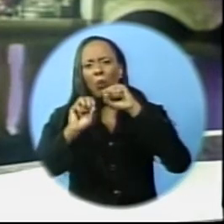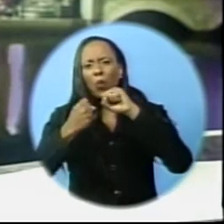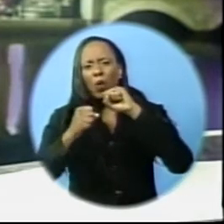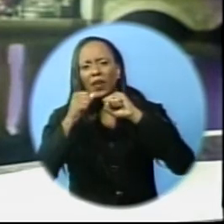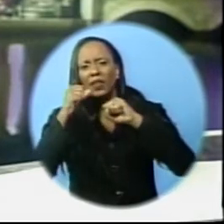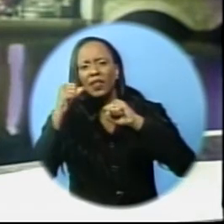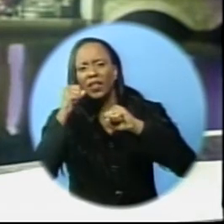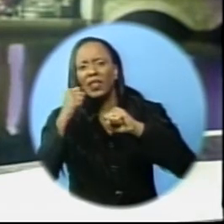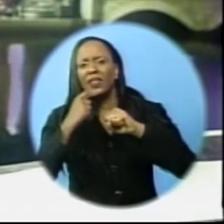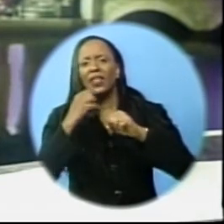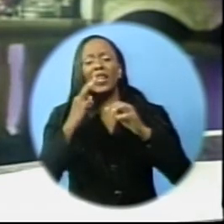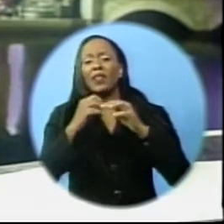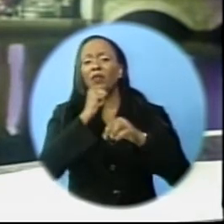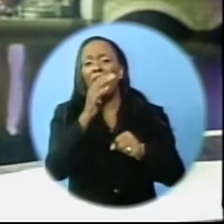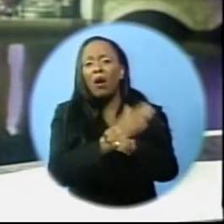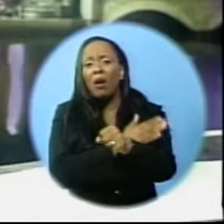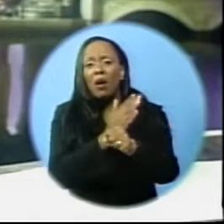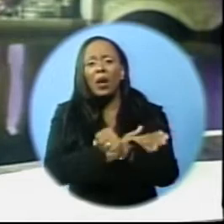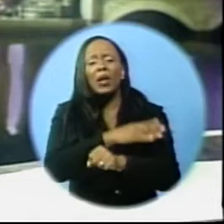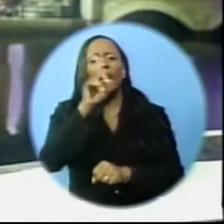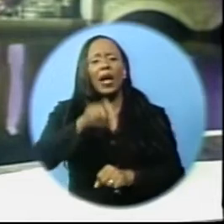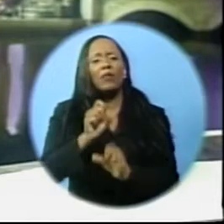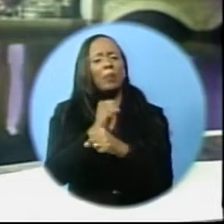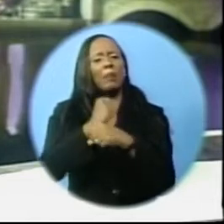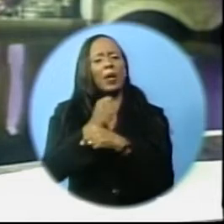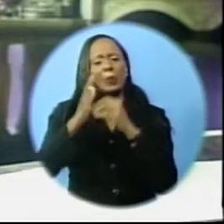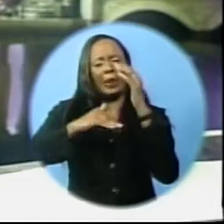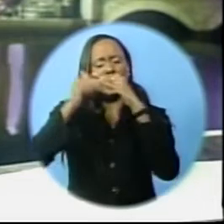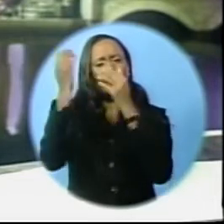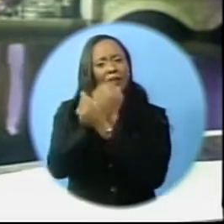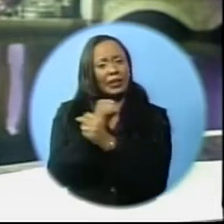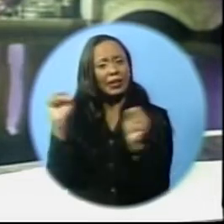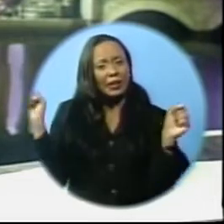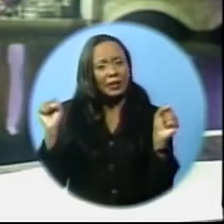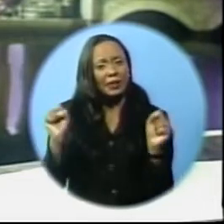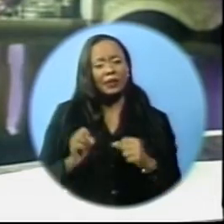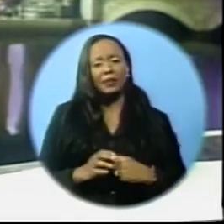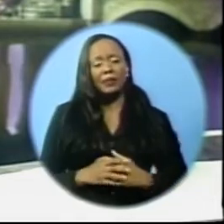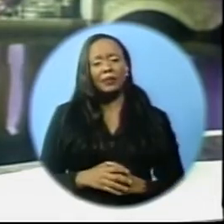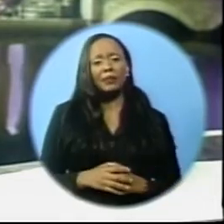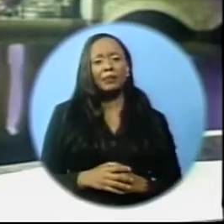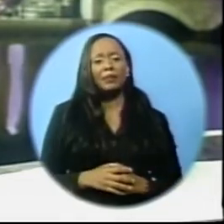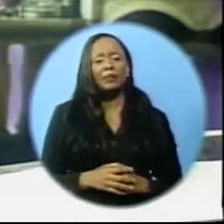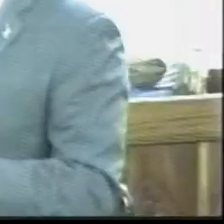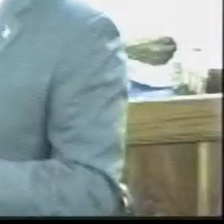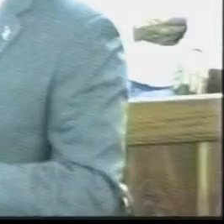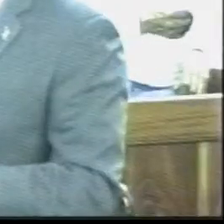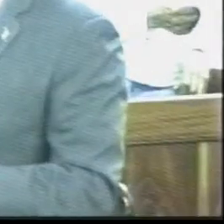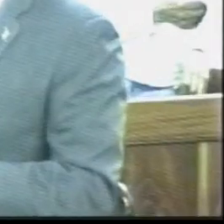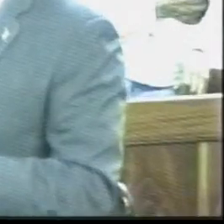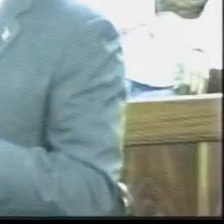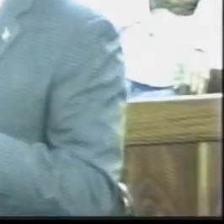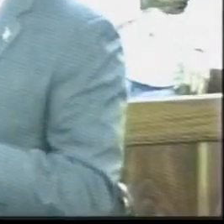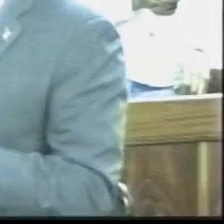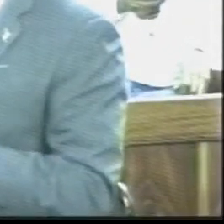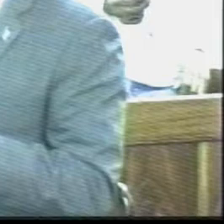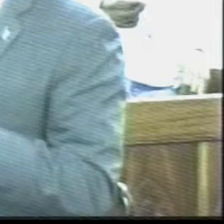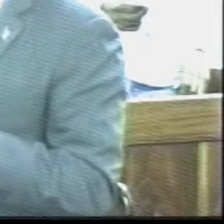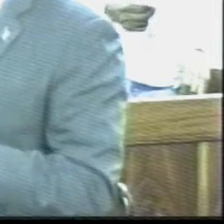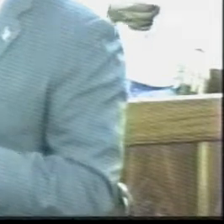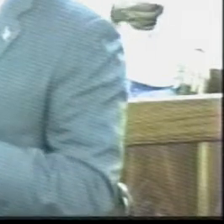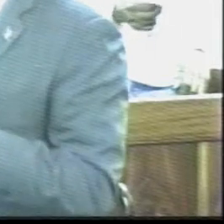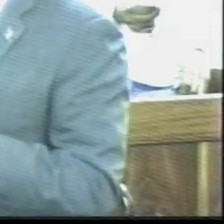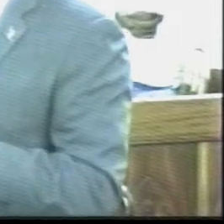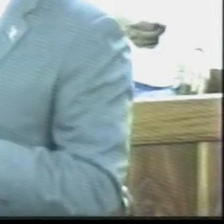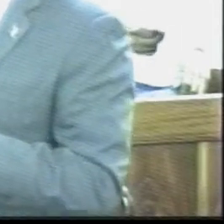if it is not fully renovated, it needs to at least be made safe. The fact is the building has